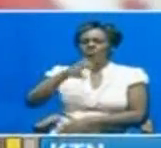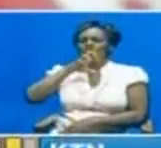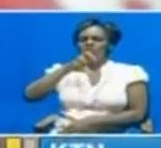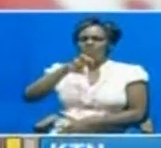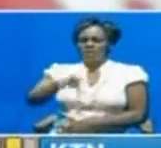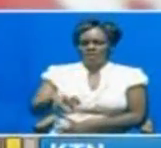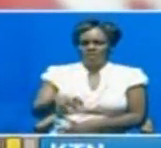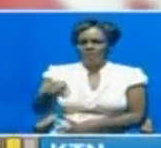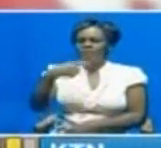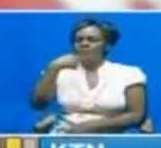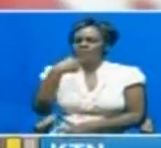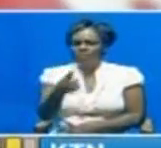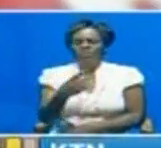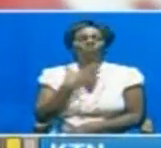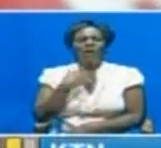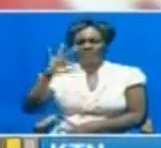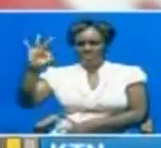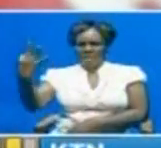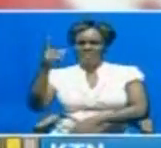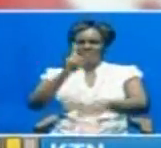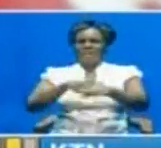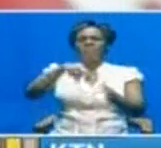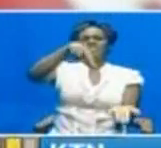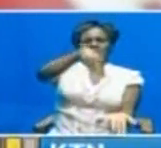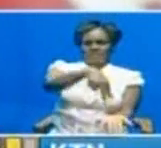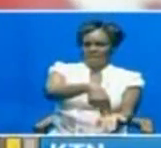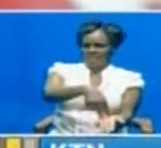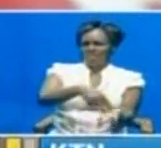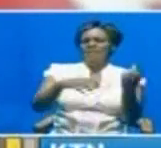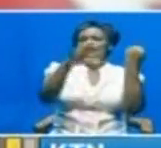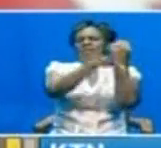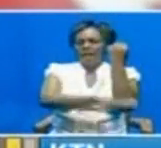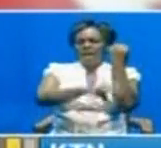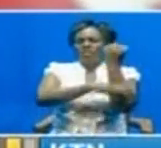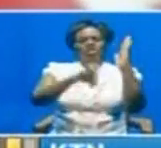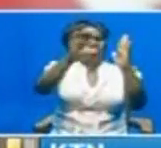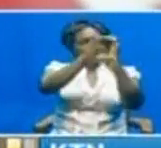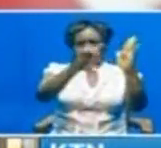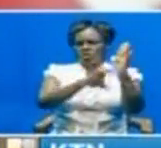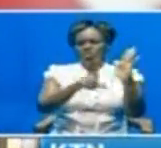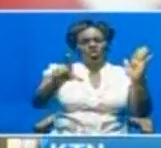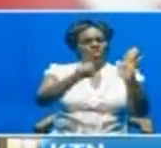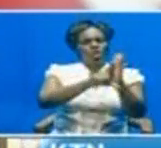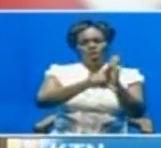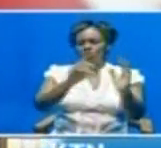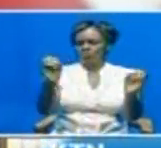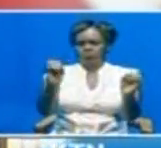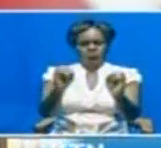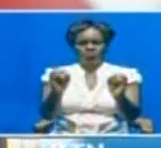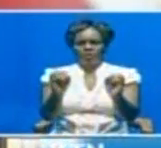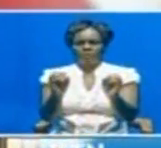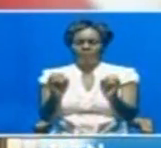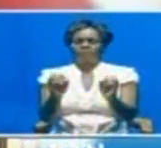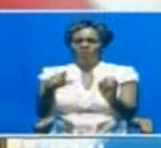coup. Nkurunziza has been seeking a third term in office, which the country's constitution outlaws. This has sparked days